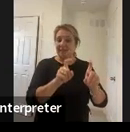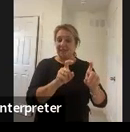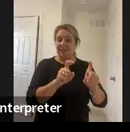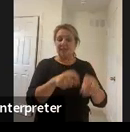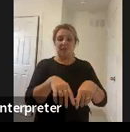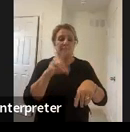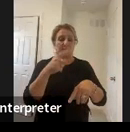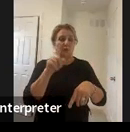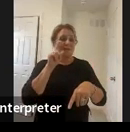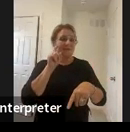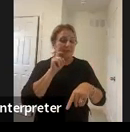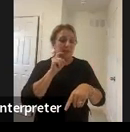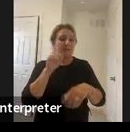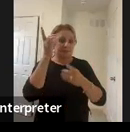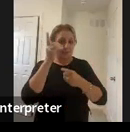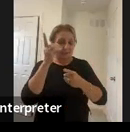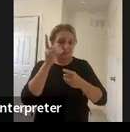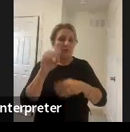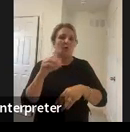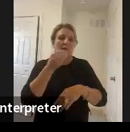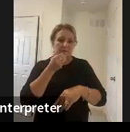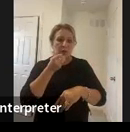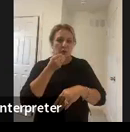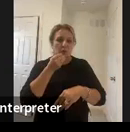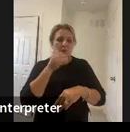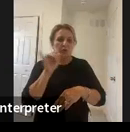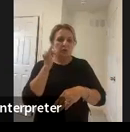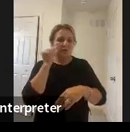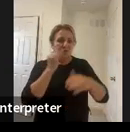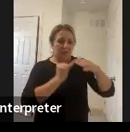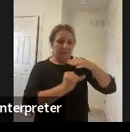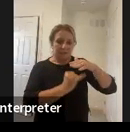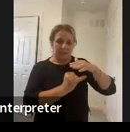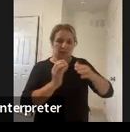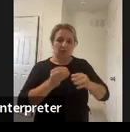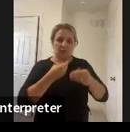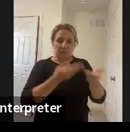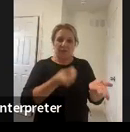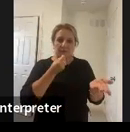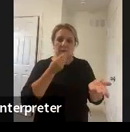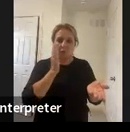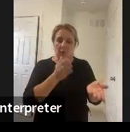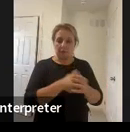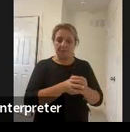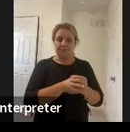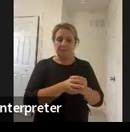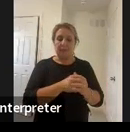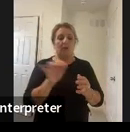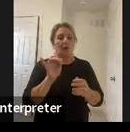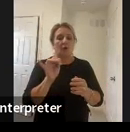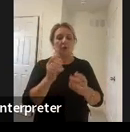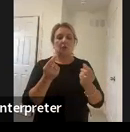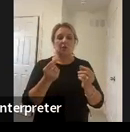transmitted diseases or food and supplies to facilitate isolation. Additionally, the health department conducts thorough